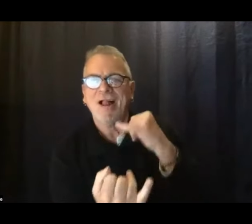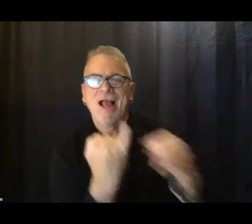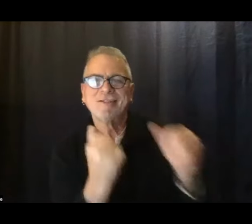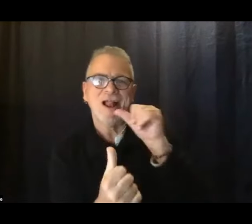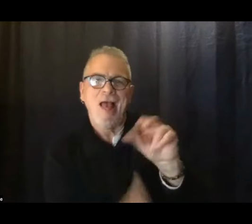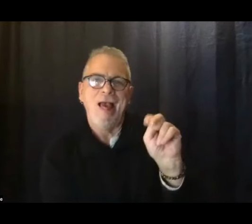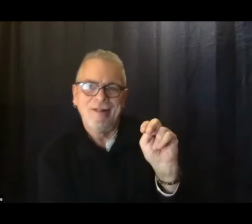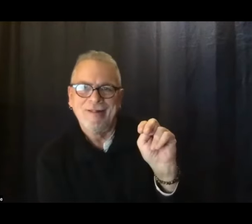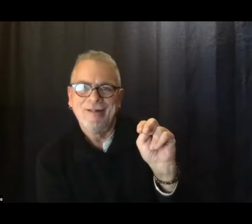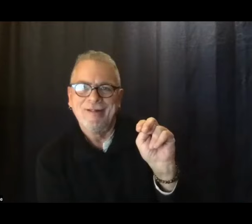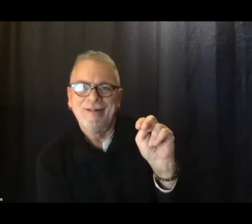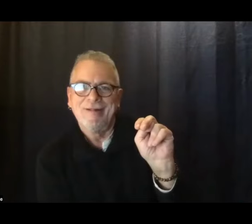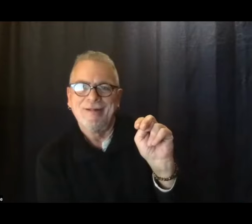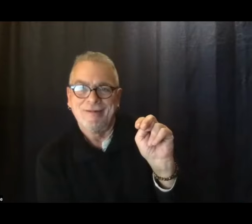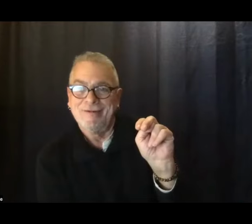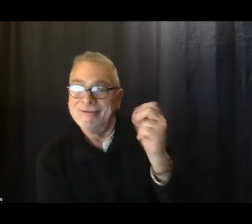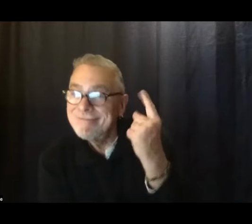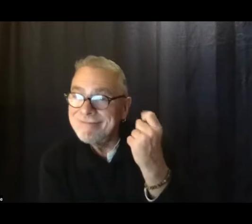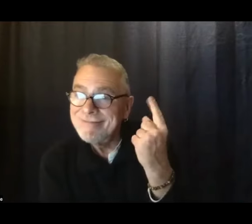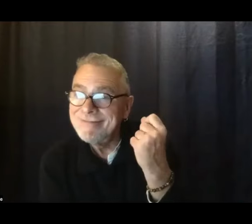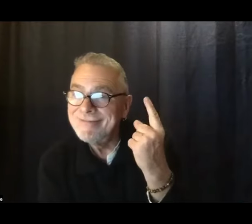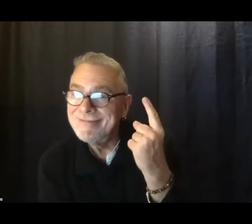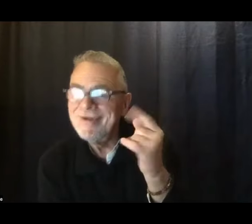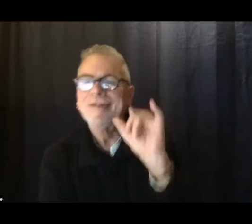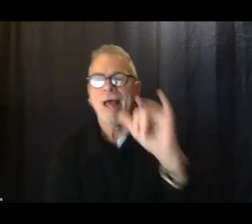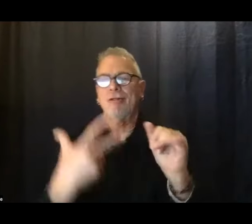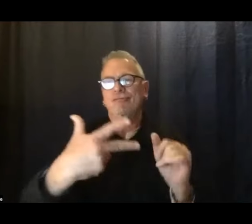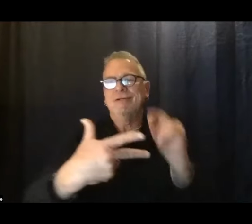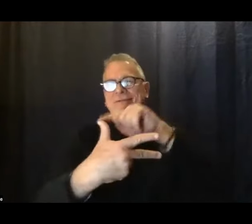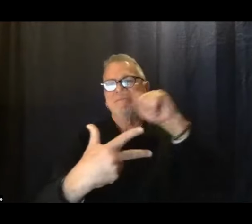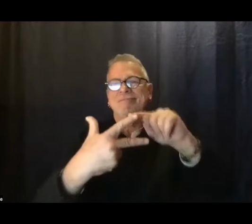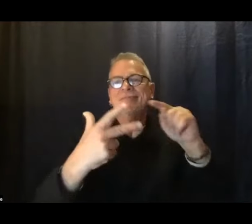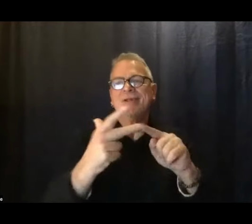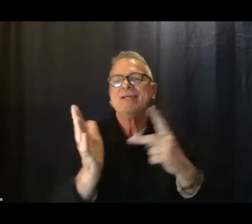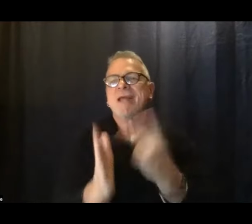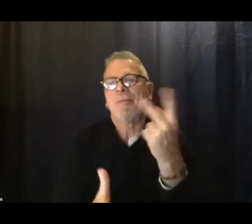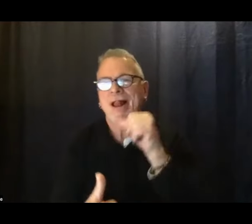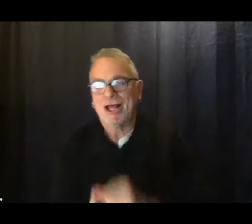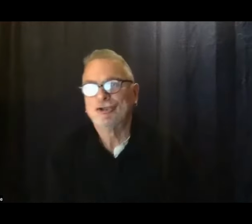the O's, the slide is for those last letters, right?